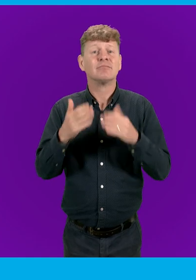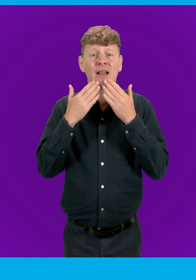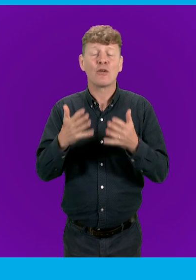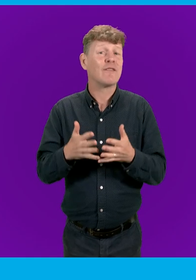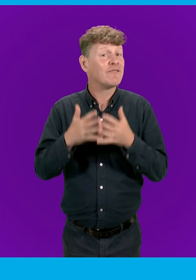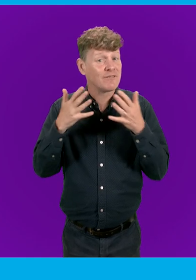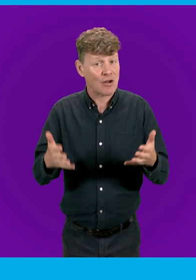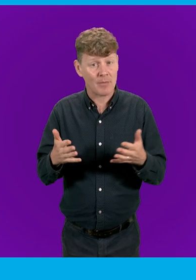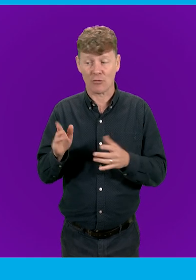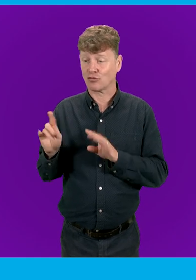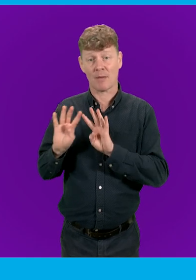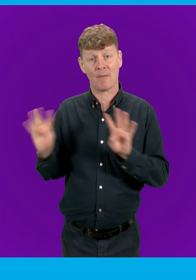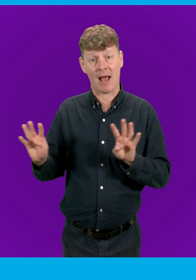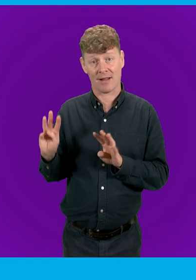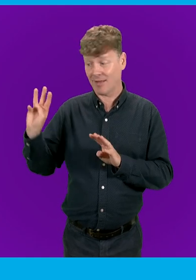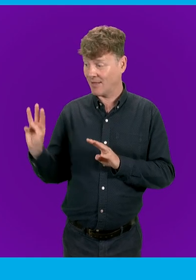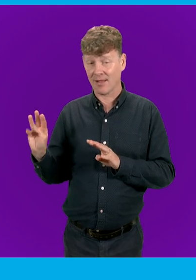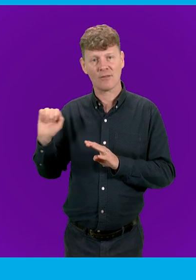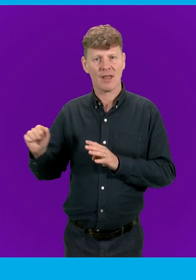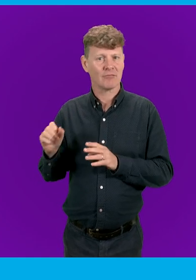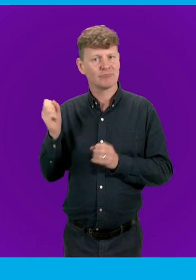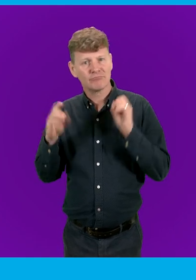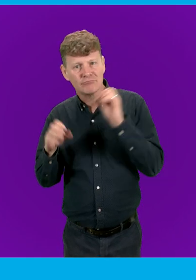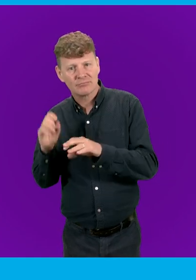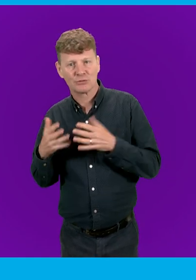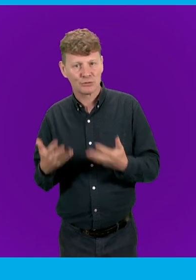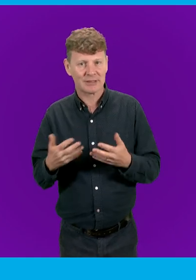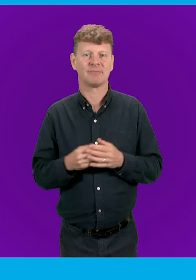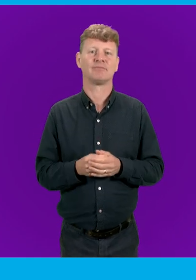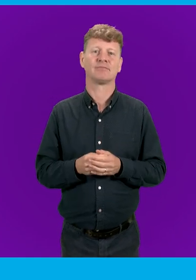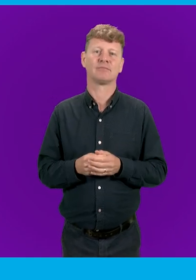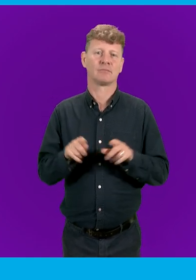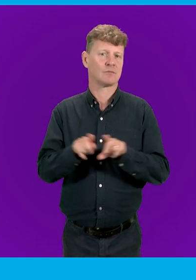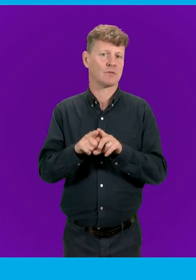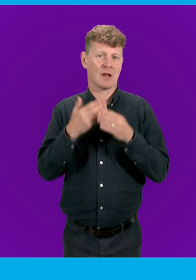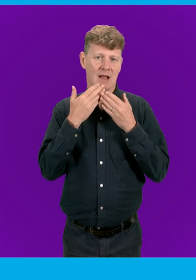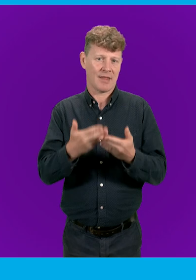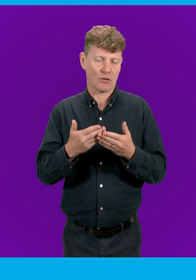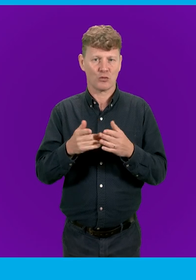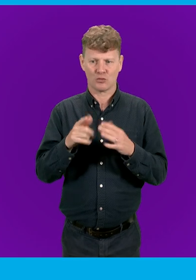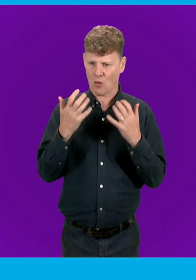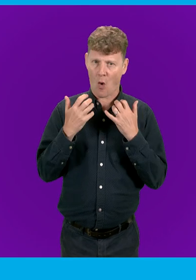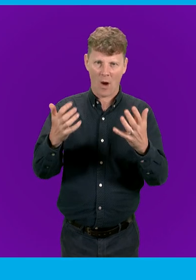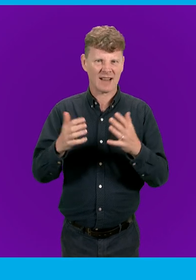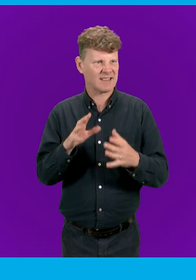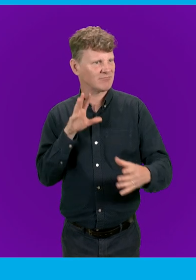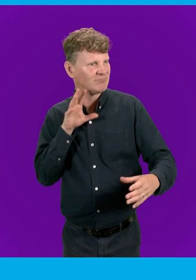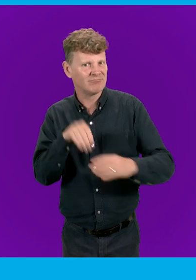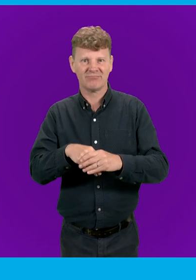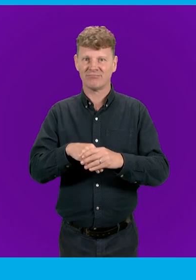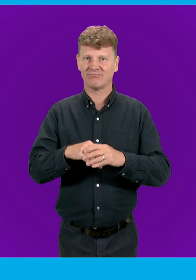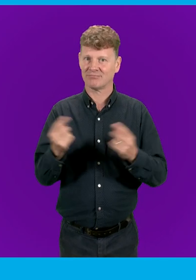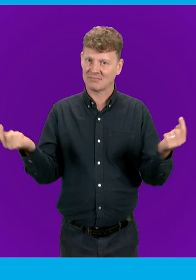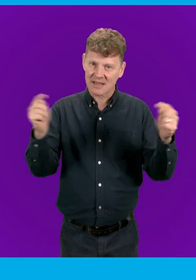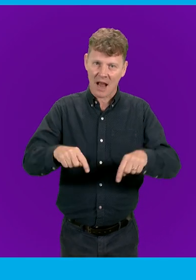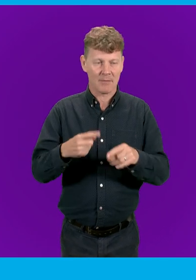very much to our panellists for all of your contributions to the event, but also to our engaged audience members who have come along,